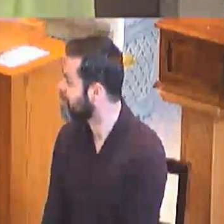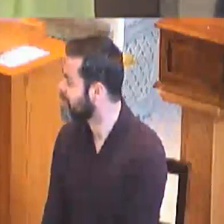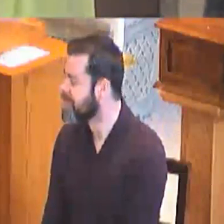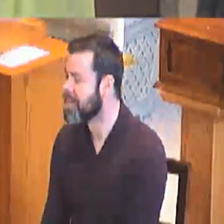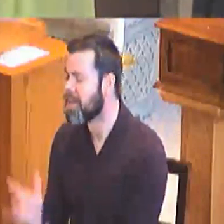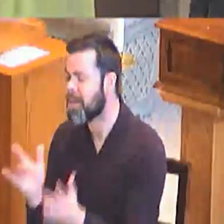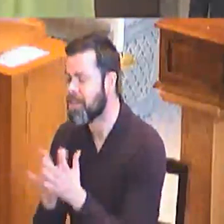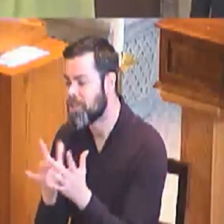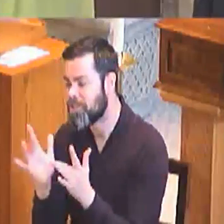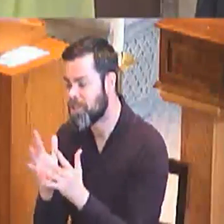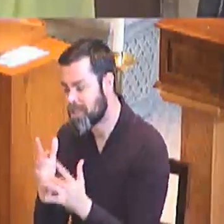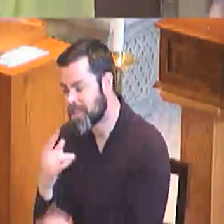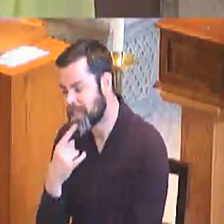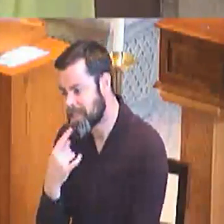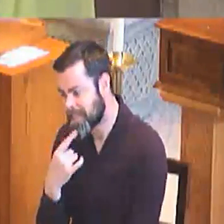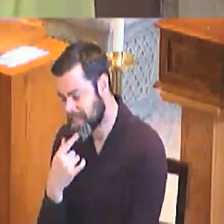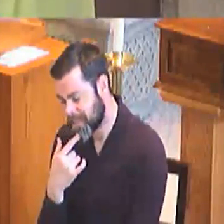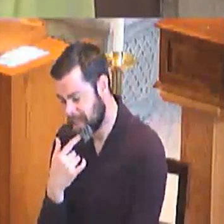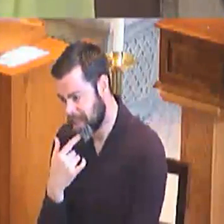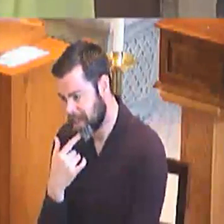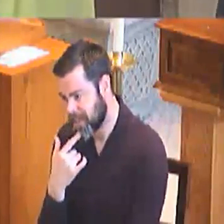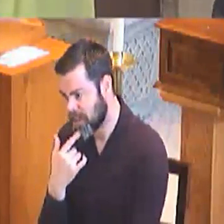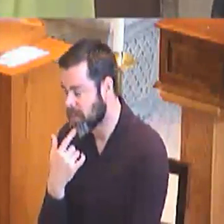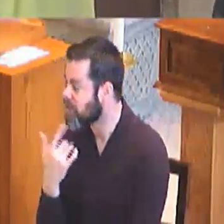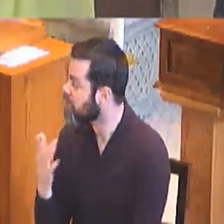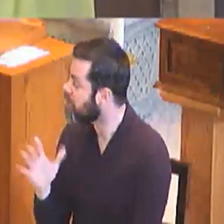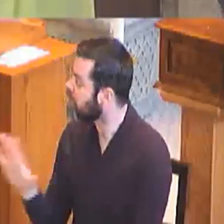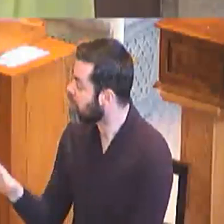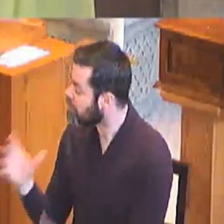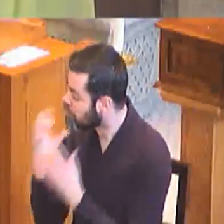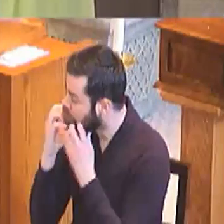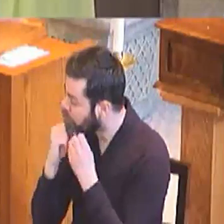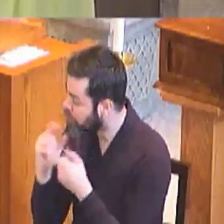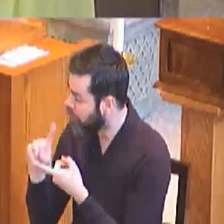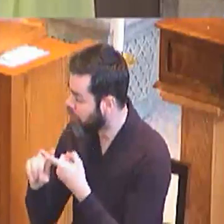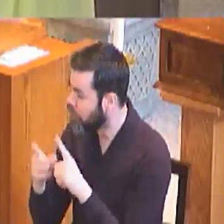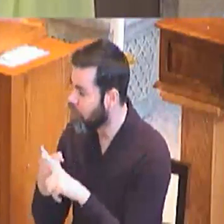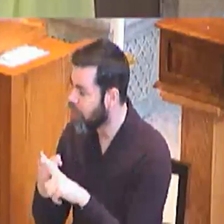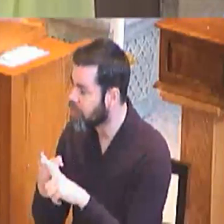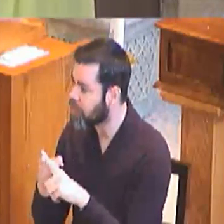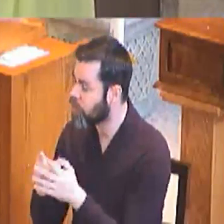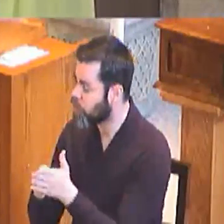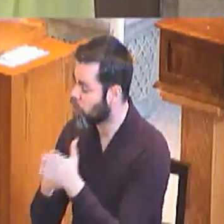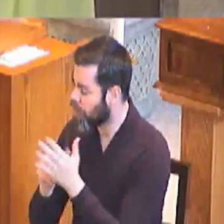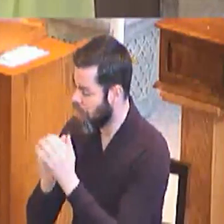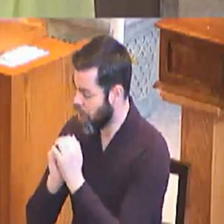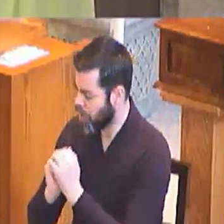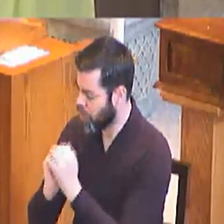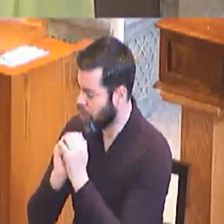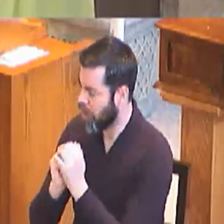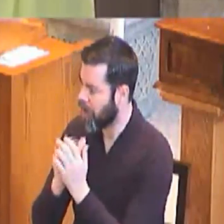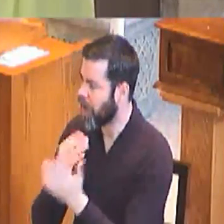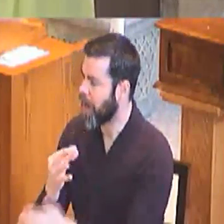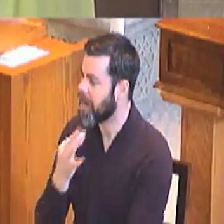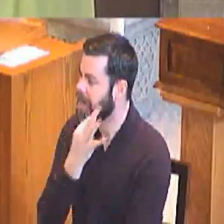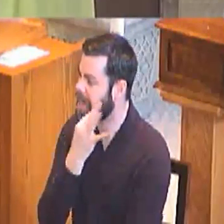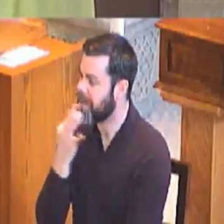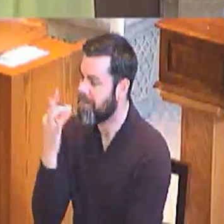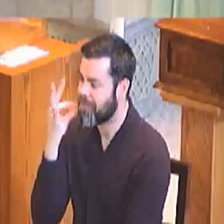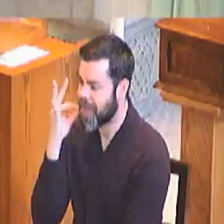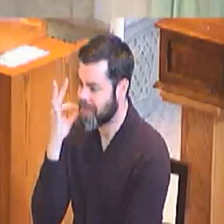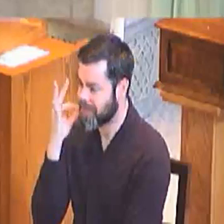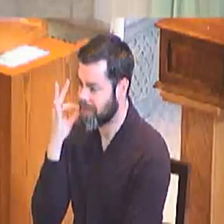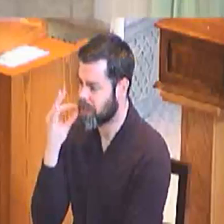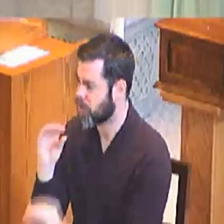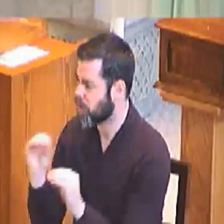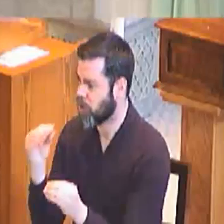Jesus says, what you need, my friends, is prayer and fasting.